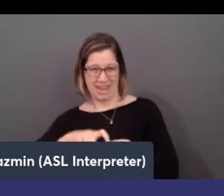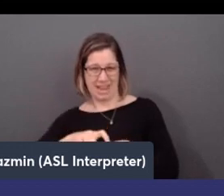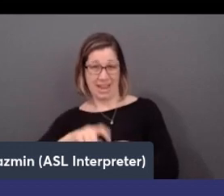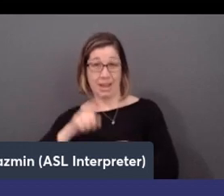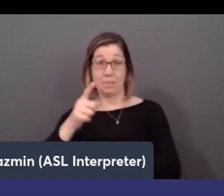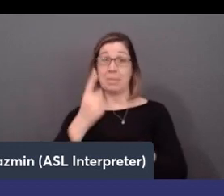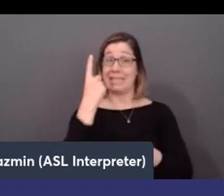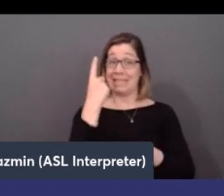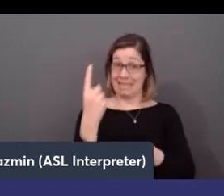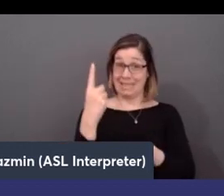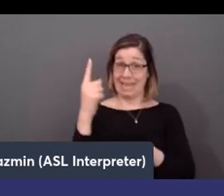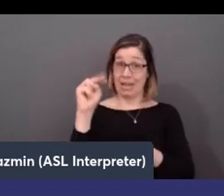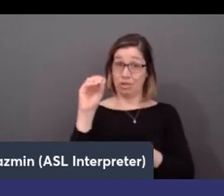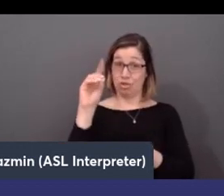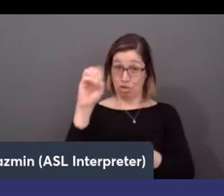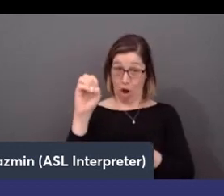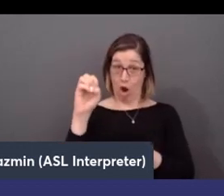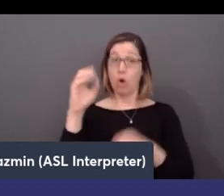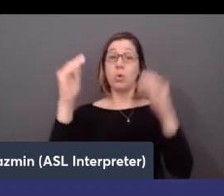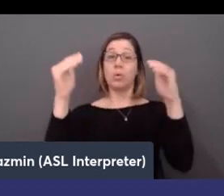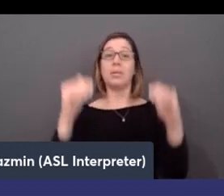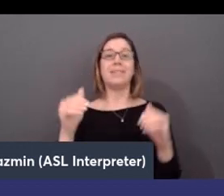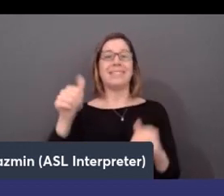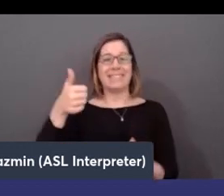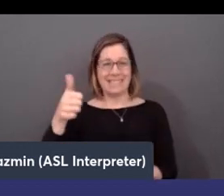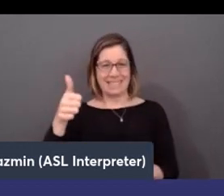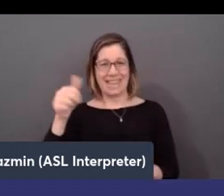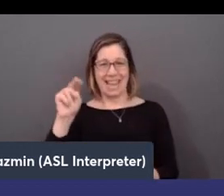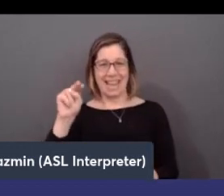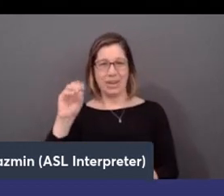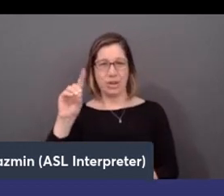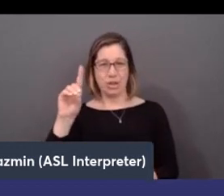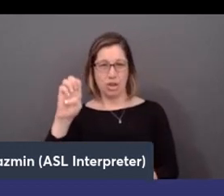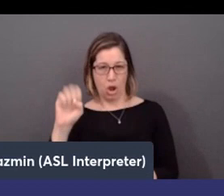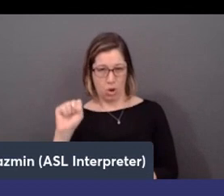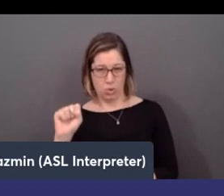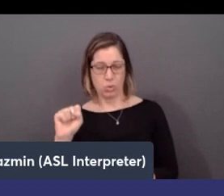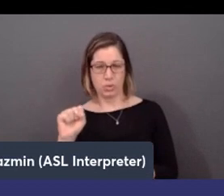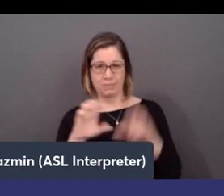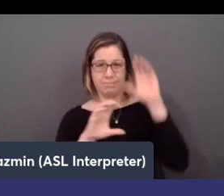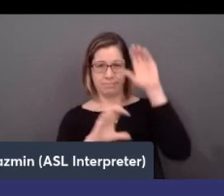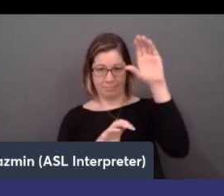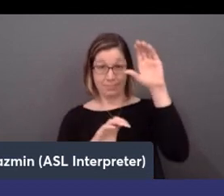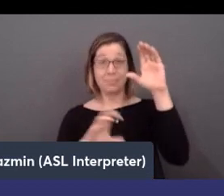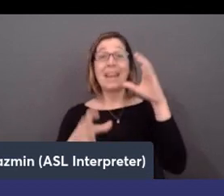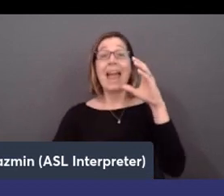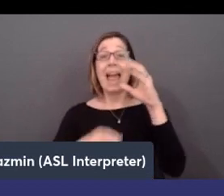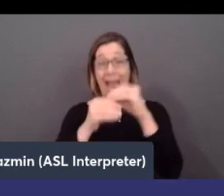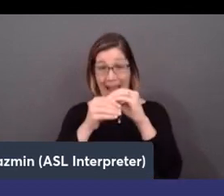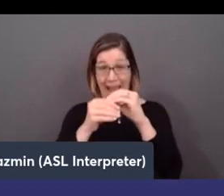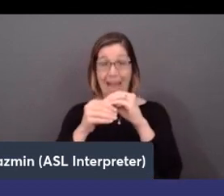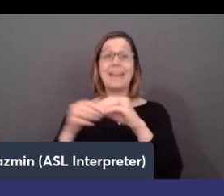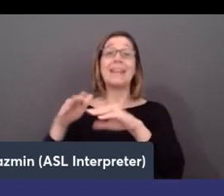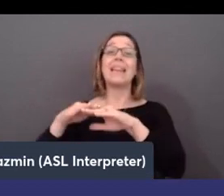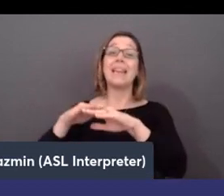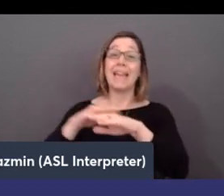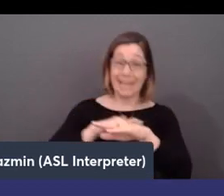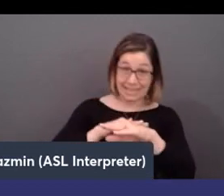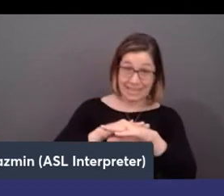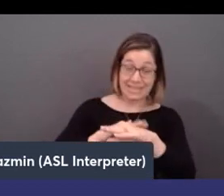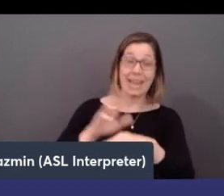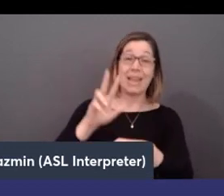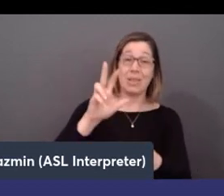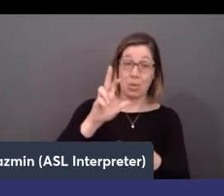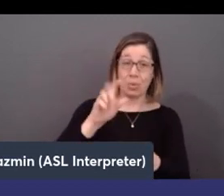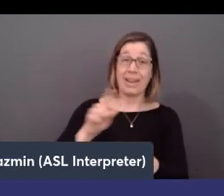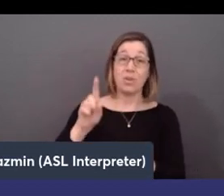right? So as you can see, there is an added latency of 3 to 400 microseconds per